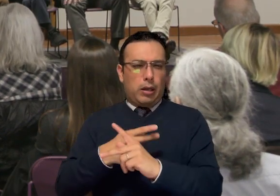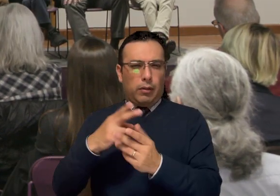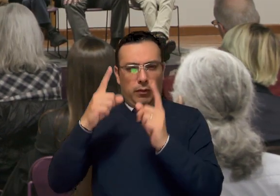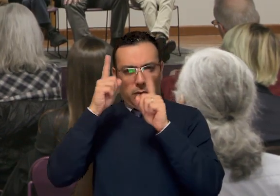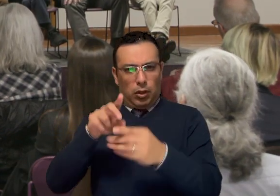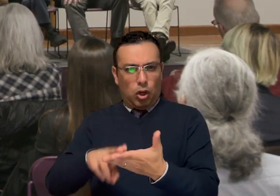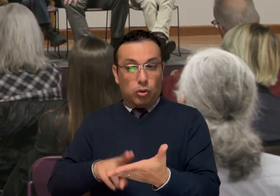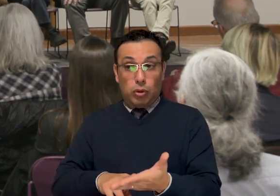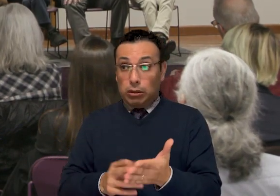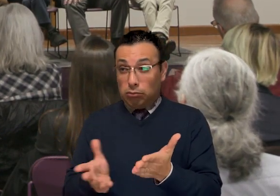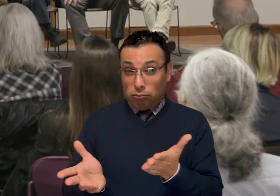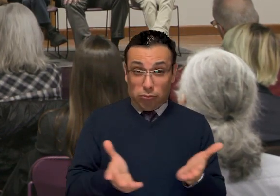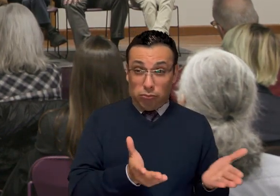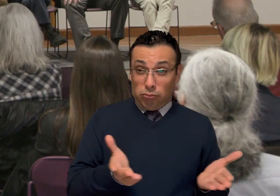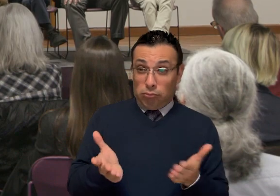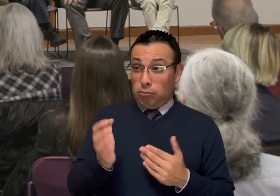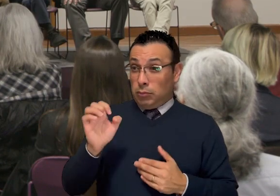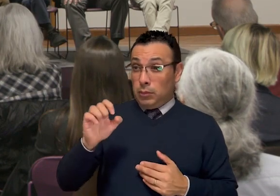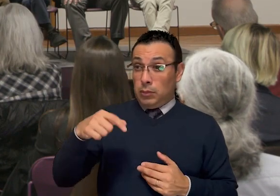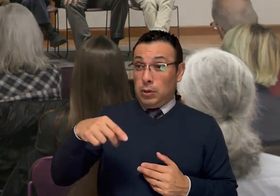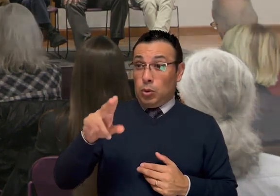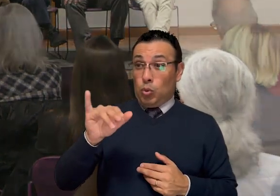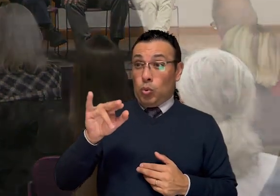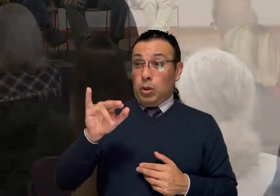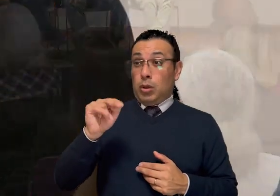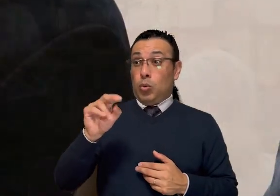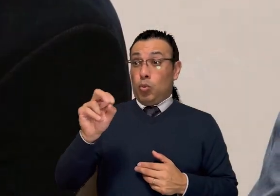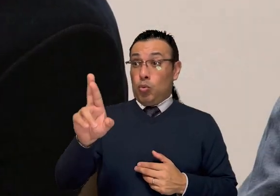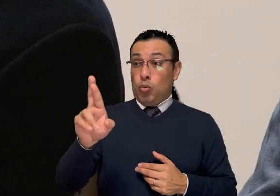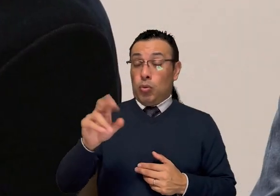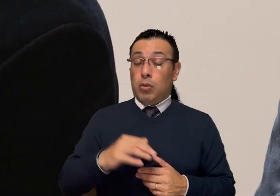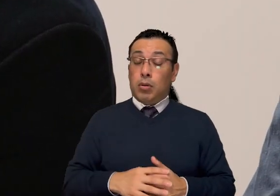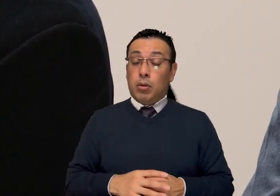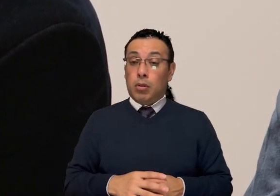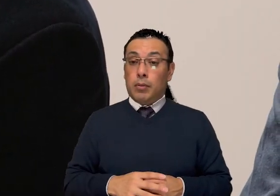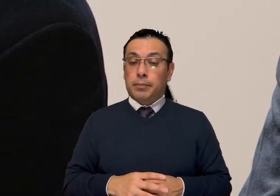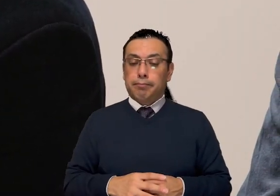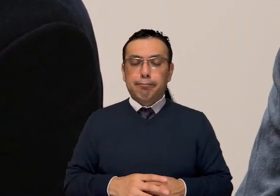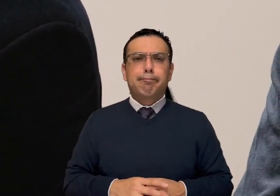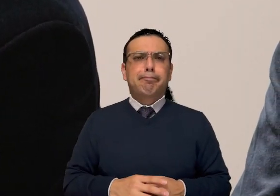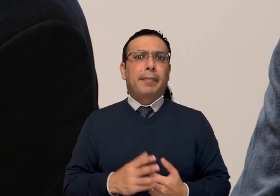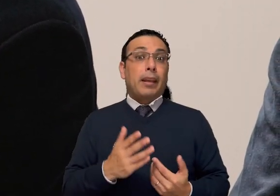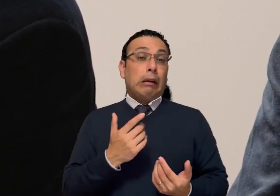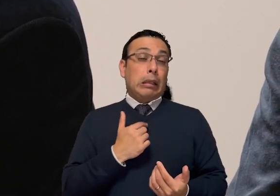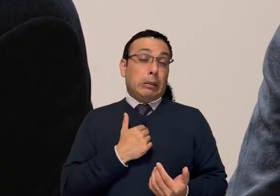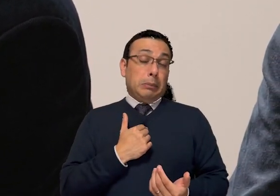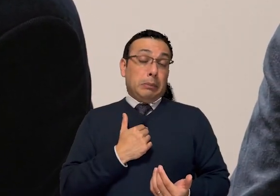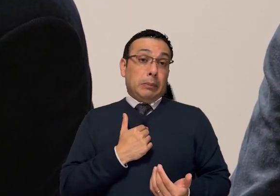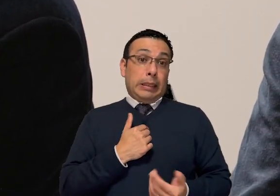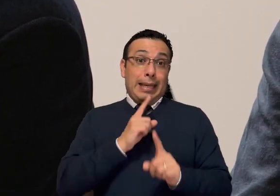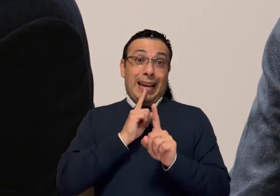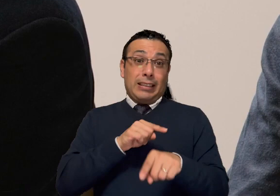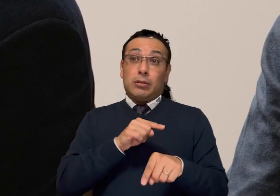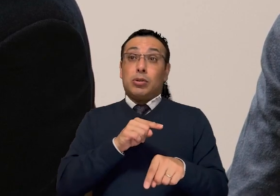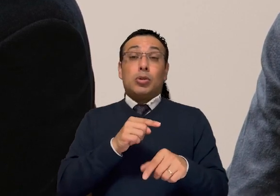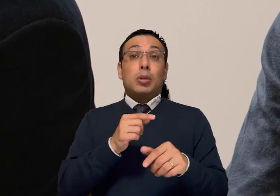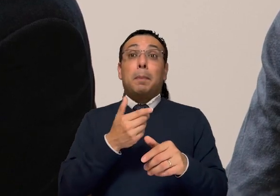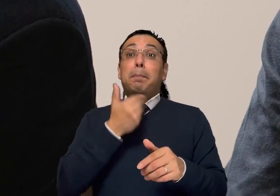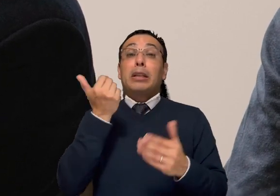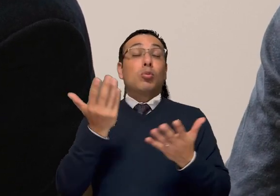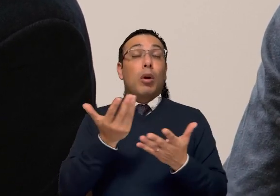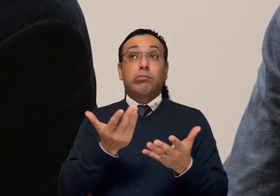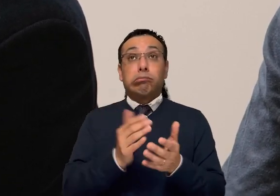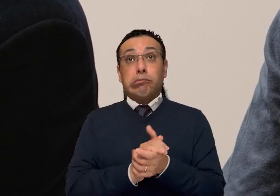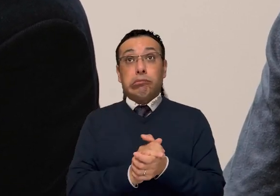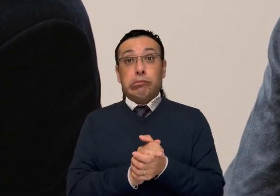The best answer I can give to that is that the contract negotiations, some of them are in place, some are ongoing. With respect to the nature